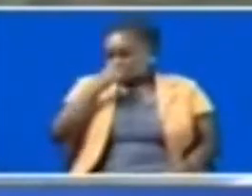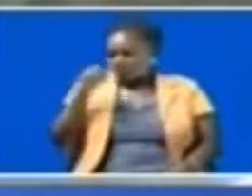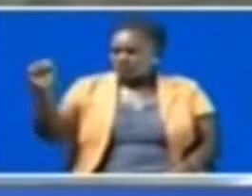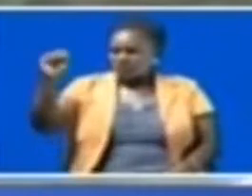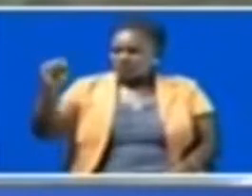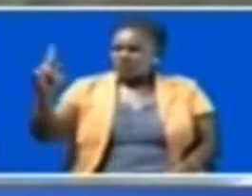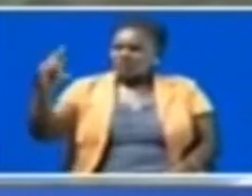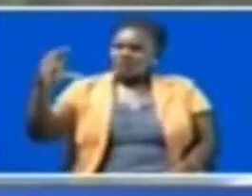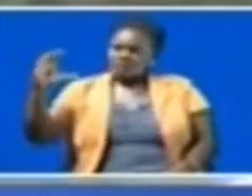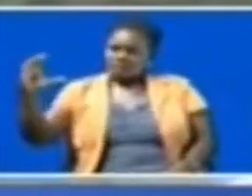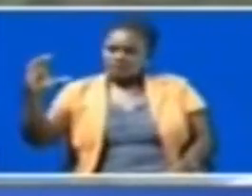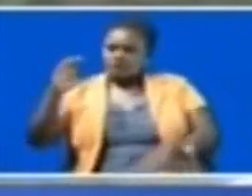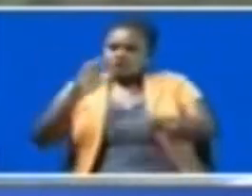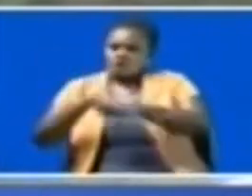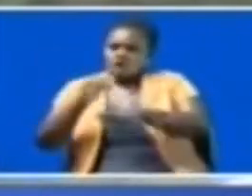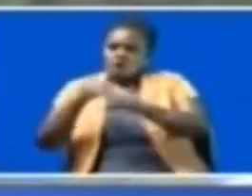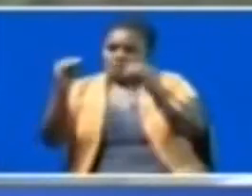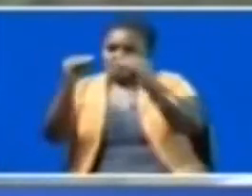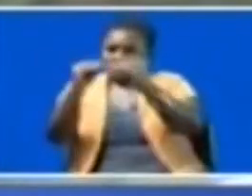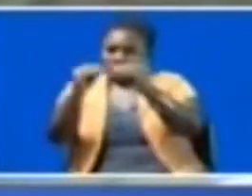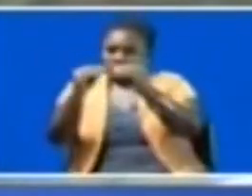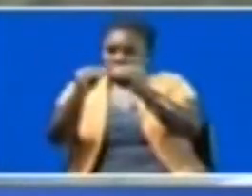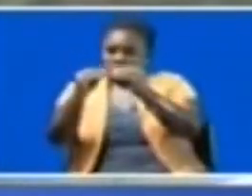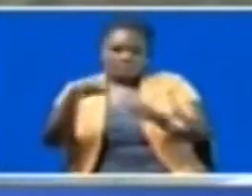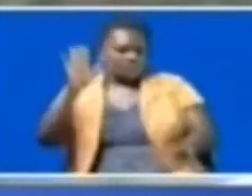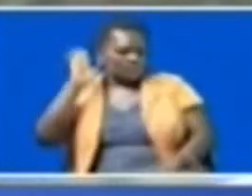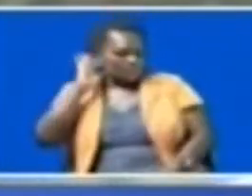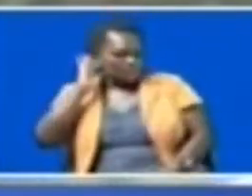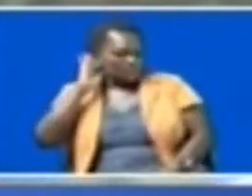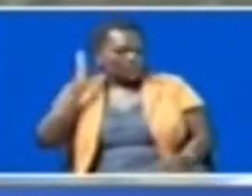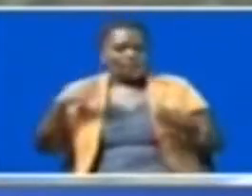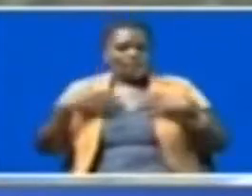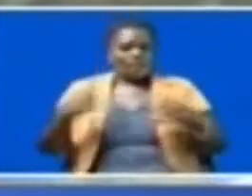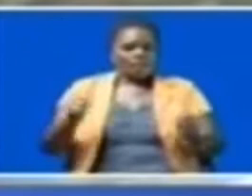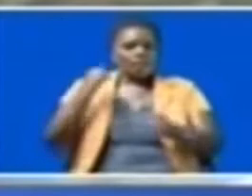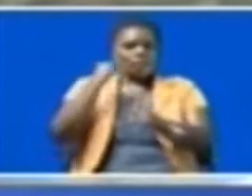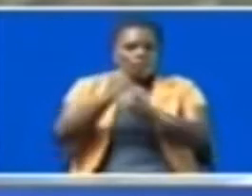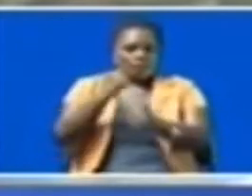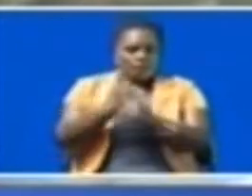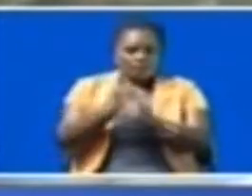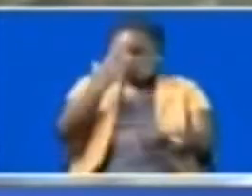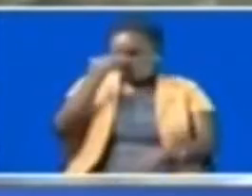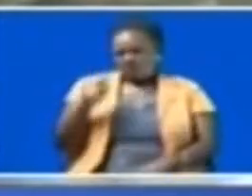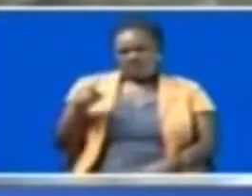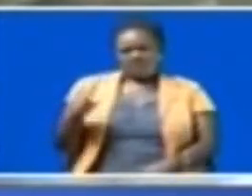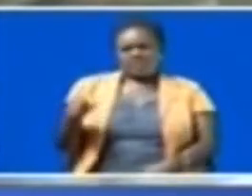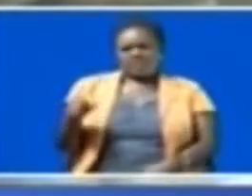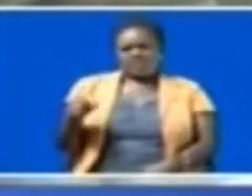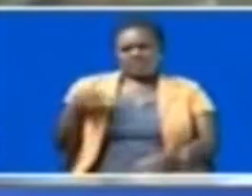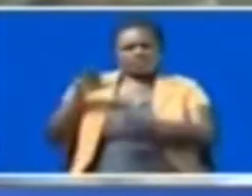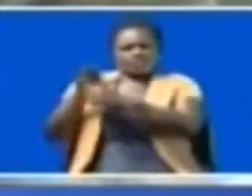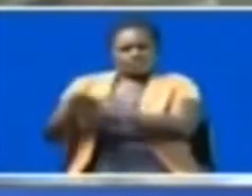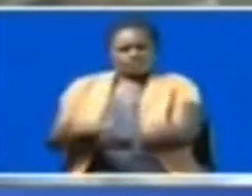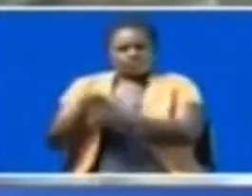SRC is going to call for a stakeholders meeting so that they can listen to the health workers, because what they are doing is going to